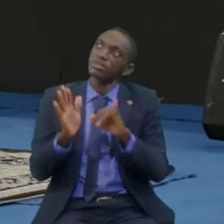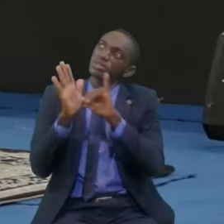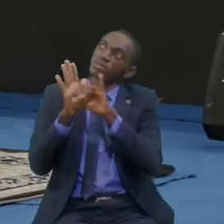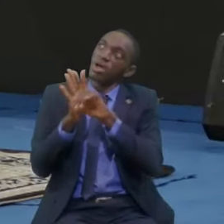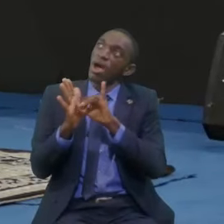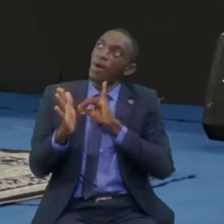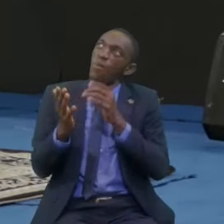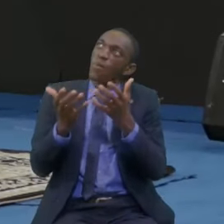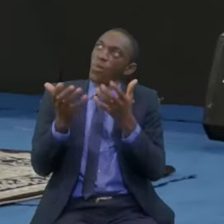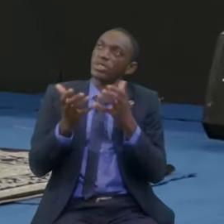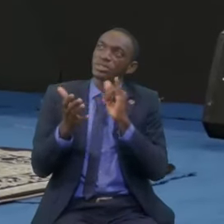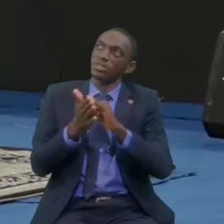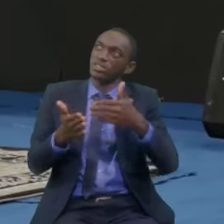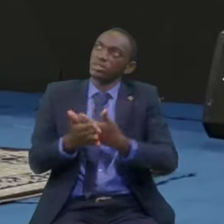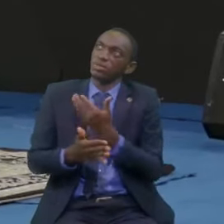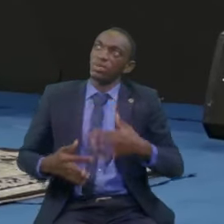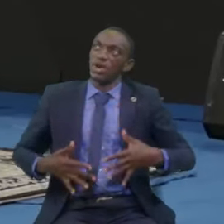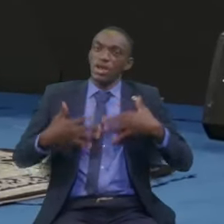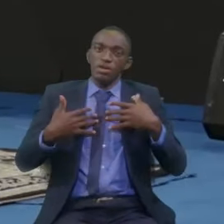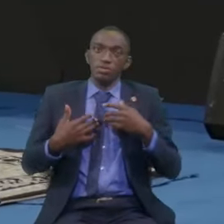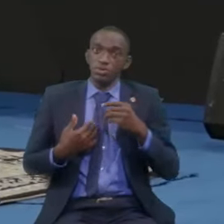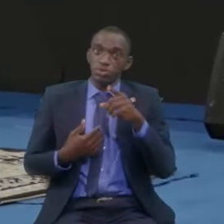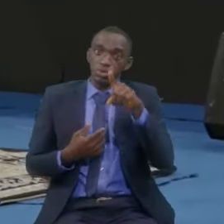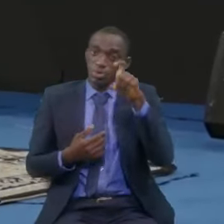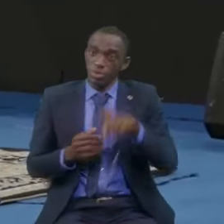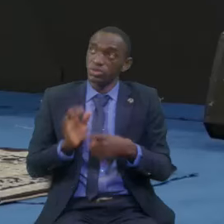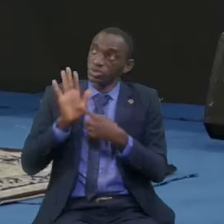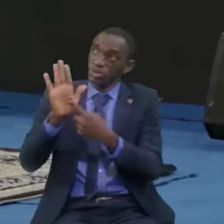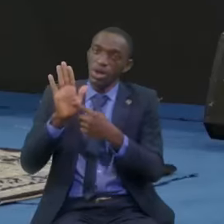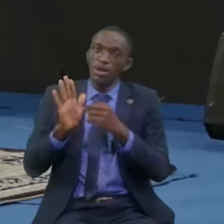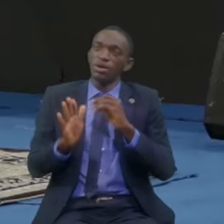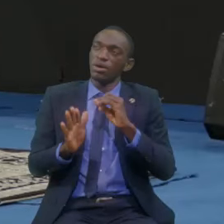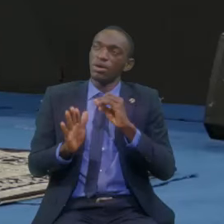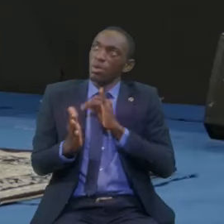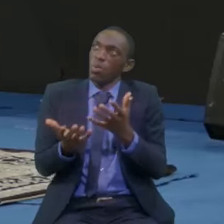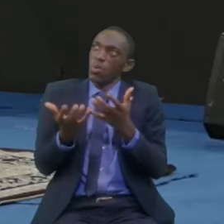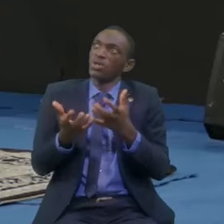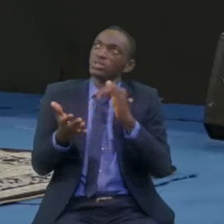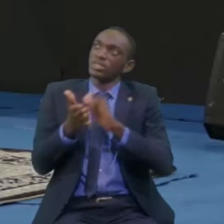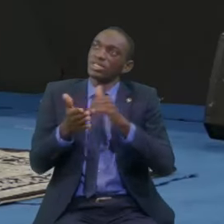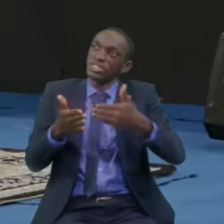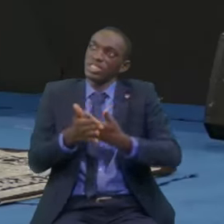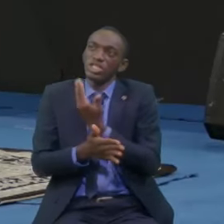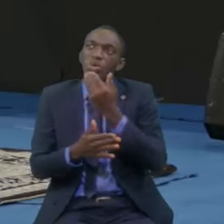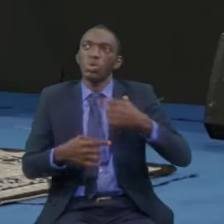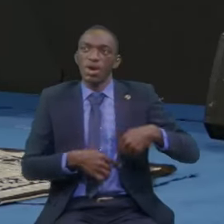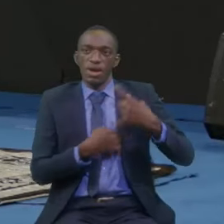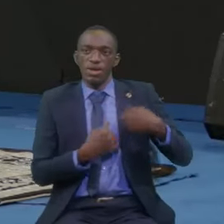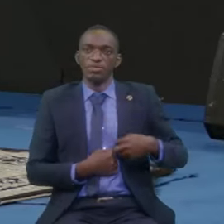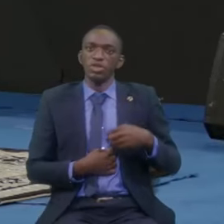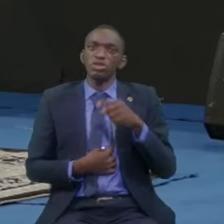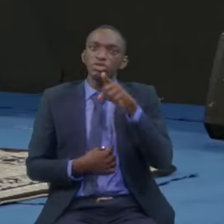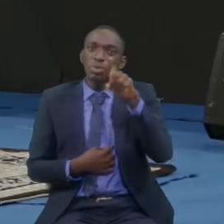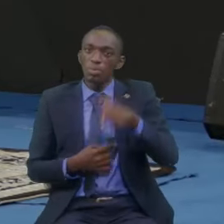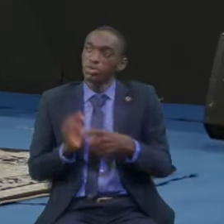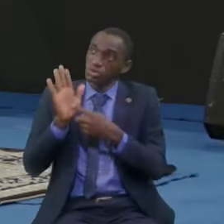must indicate you want that new heart. You must indicate you want that cleansing